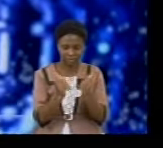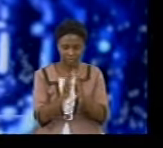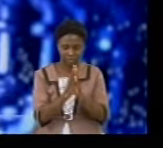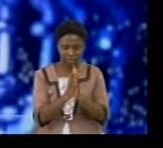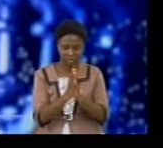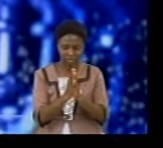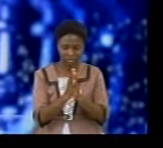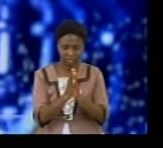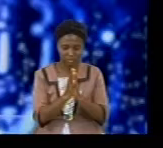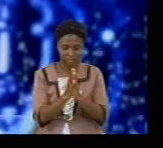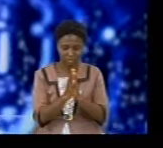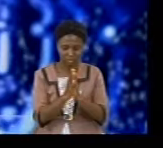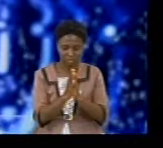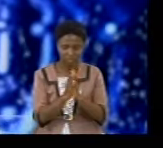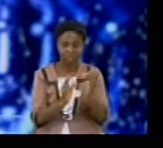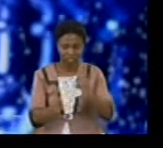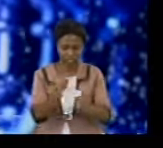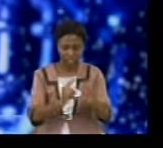You can say after me